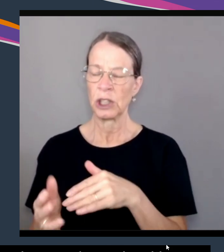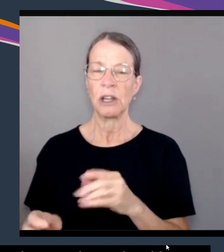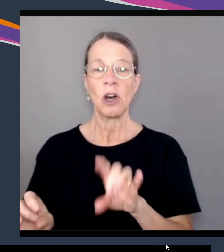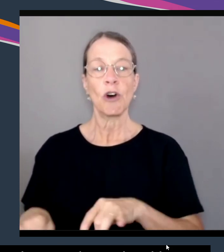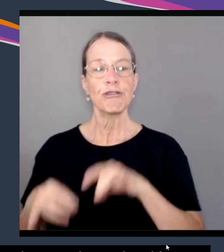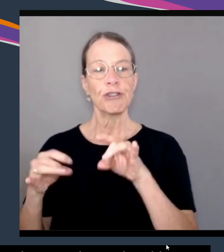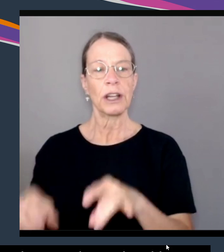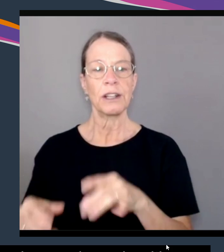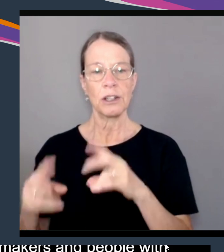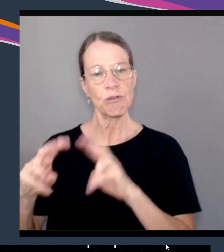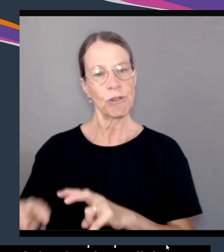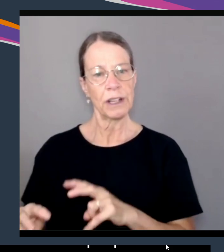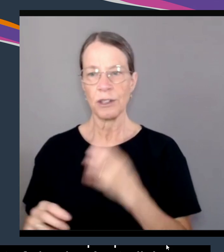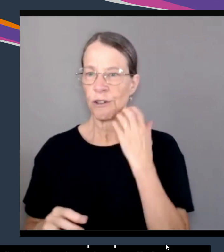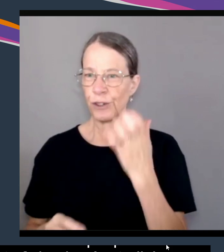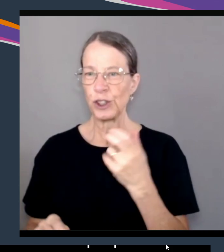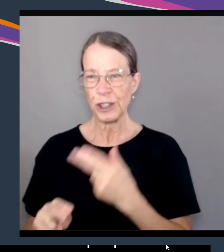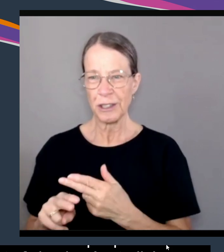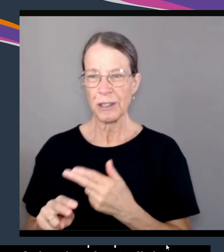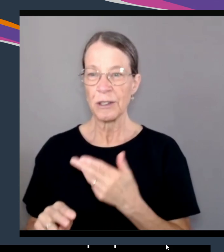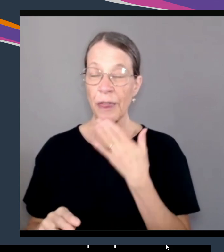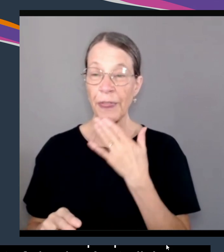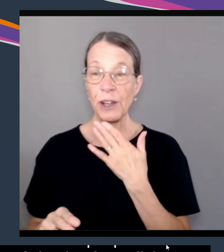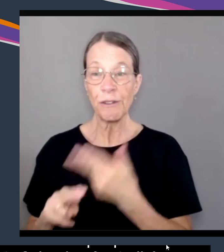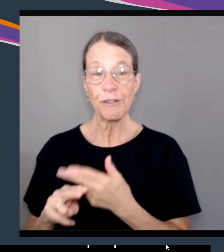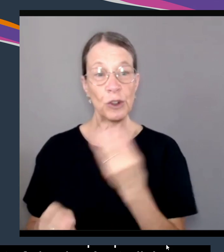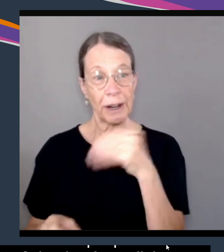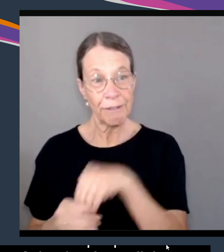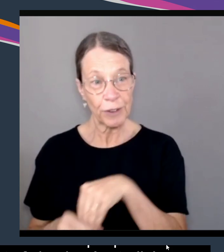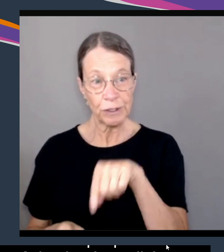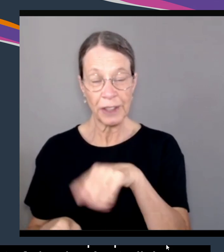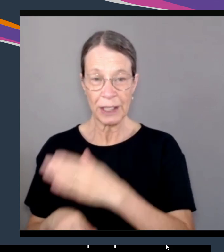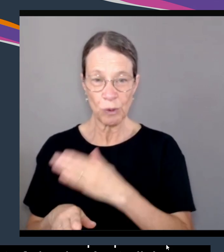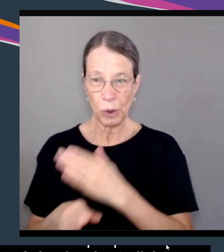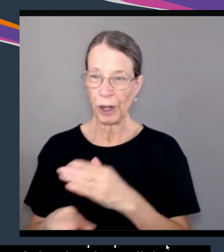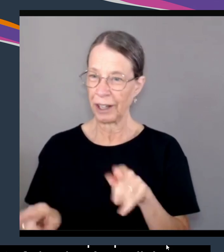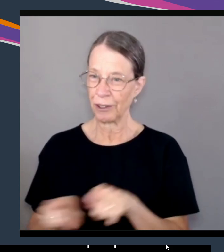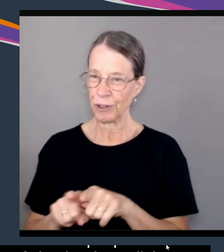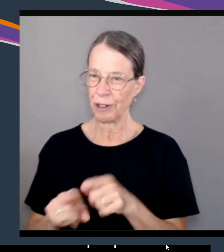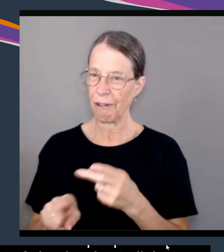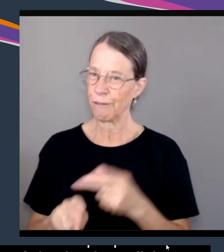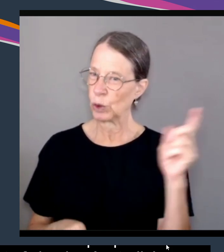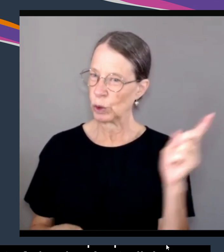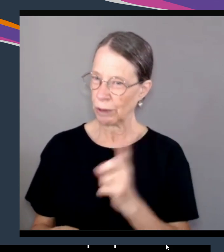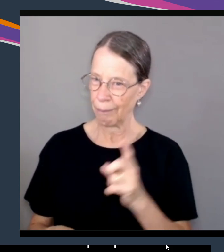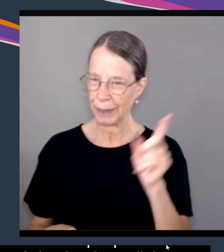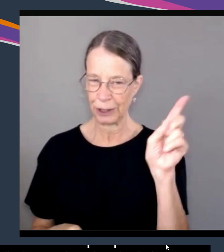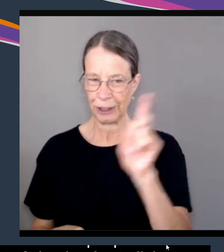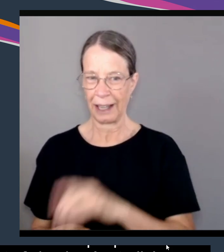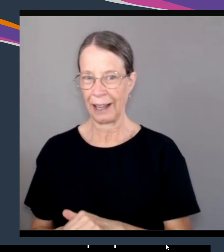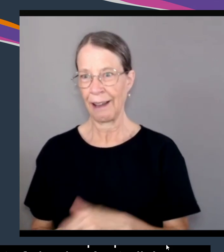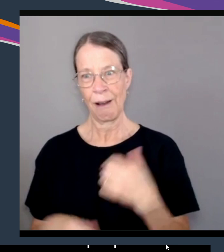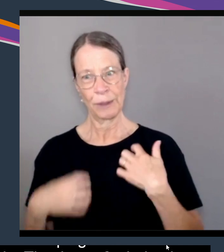today. And I really look forward to seeing the impact of the research that grows from today.